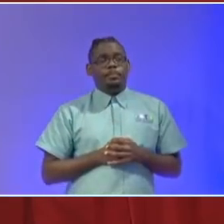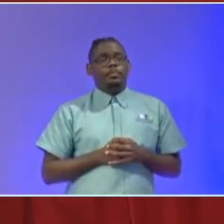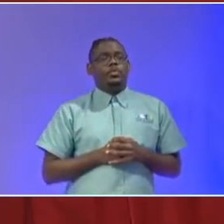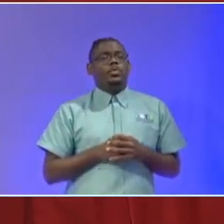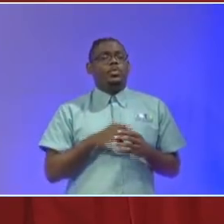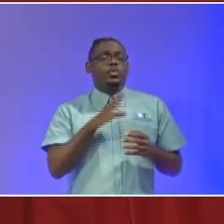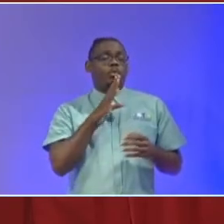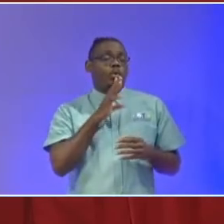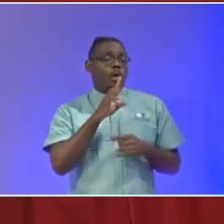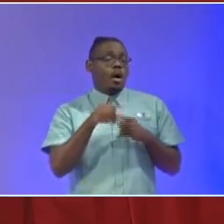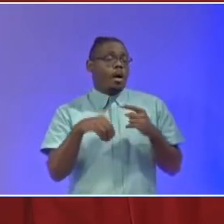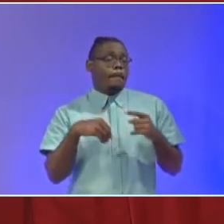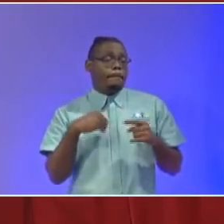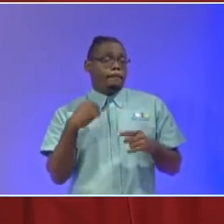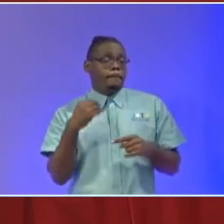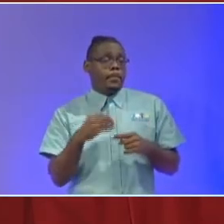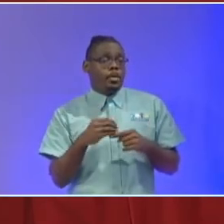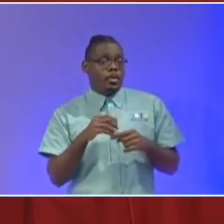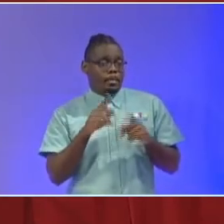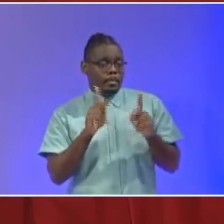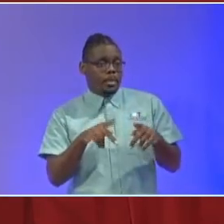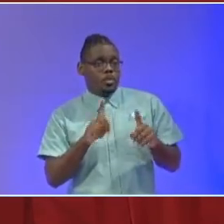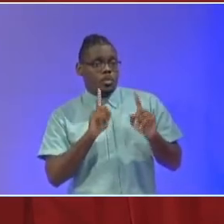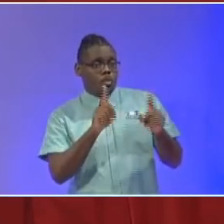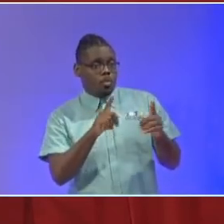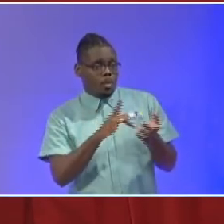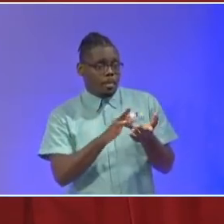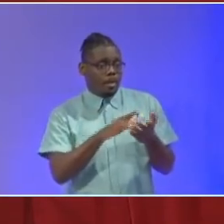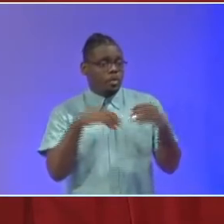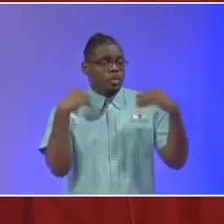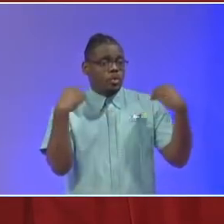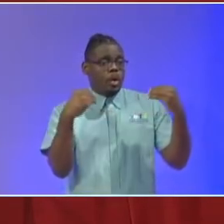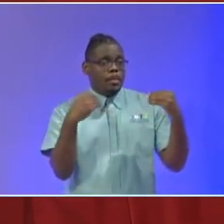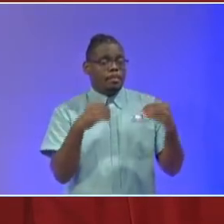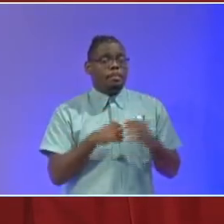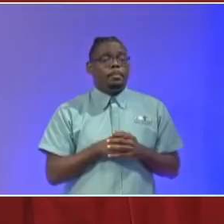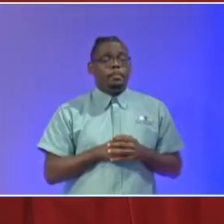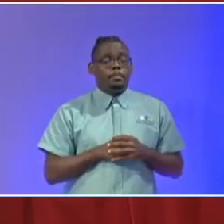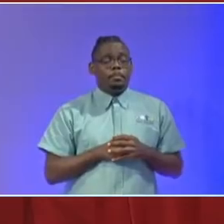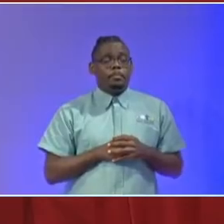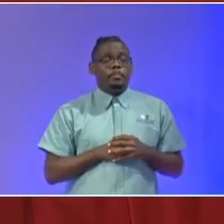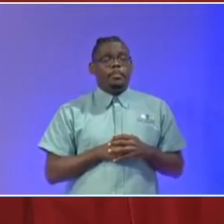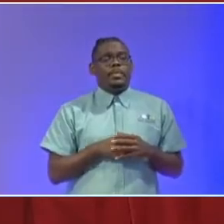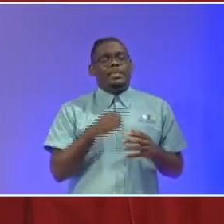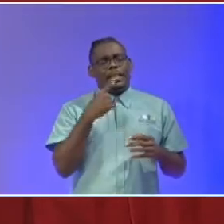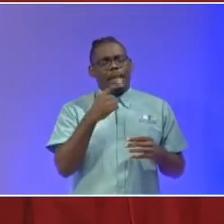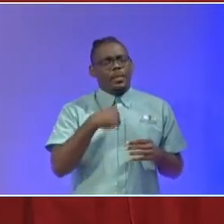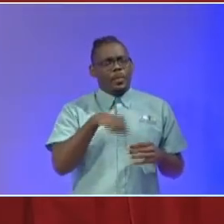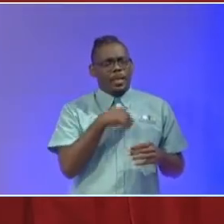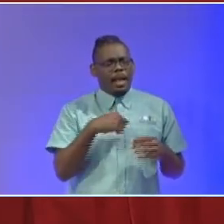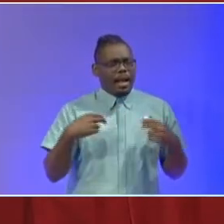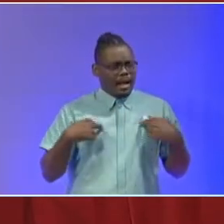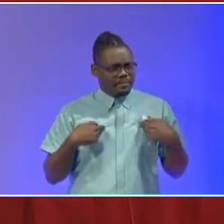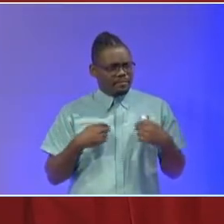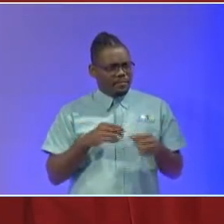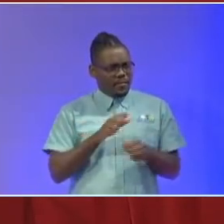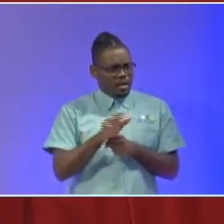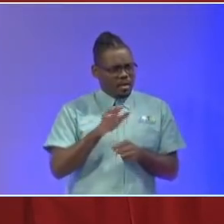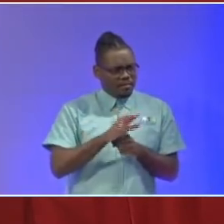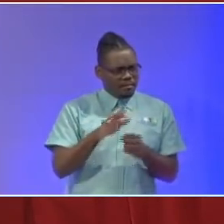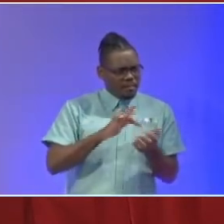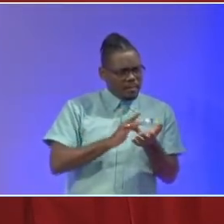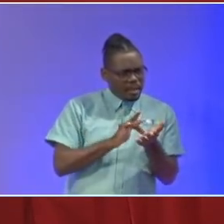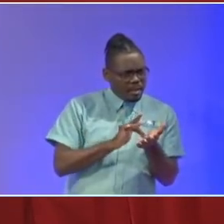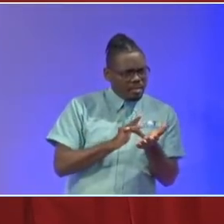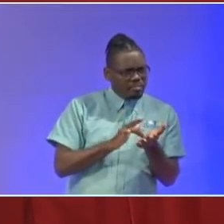obtain medication, COVID-19 specifically. To your knowledge, are we equipped with enough medication to treat with the increasing patients